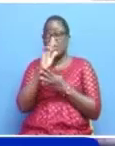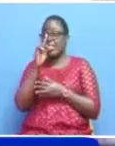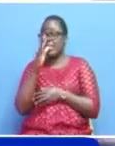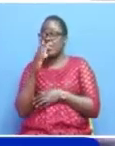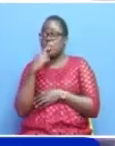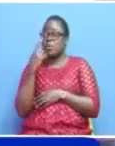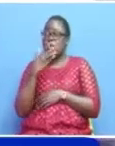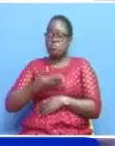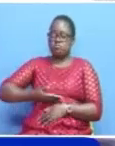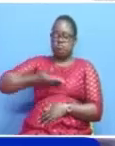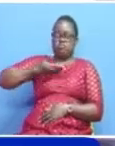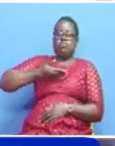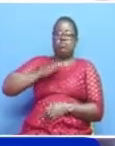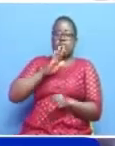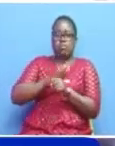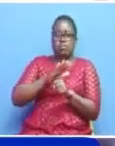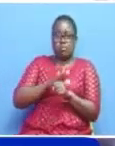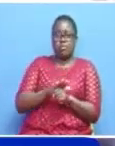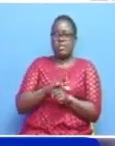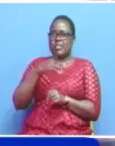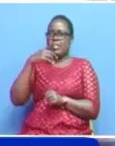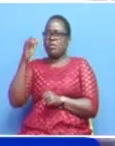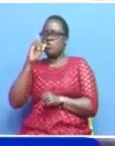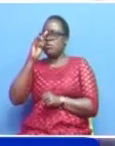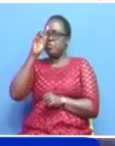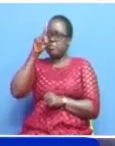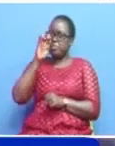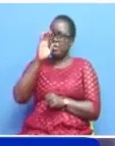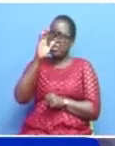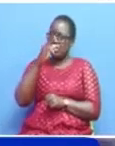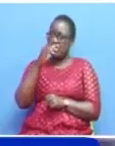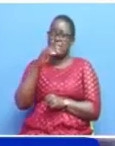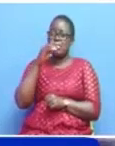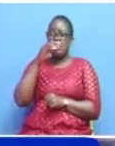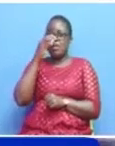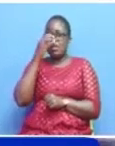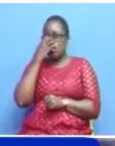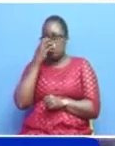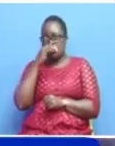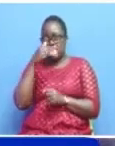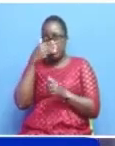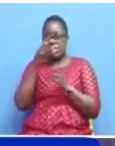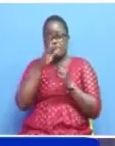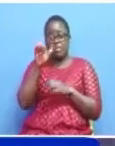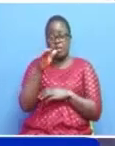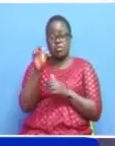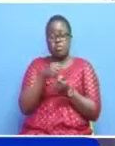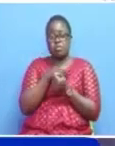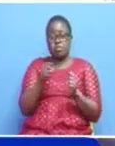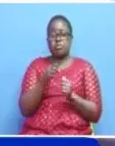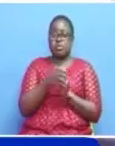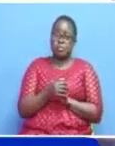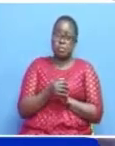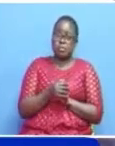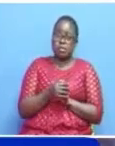very upset. They are going to impeach Ruto in the next election if the House does not impeach him. And therefore, as they